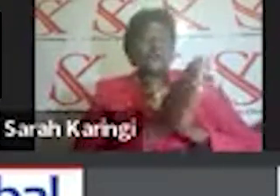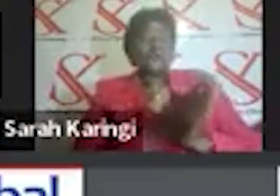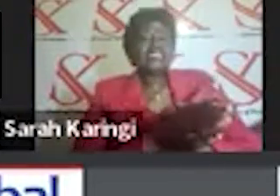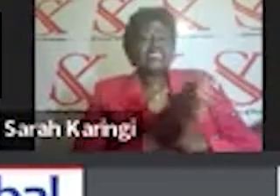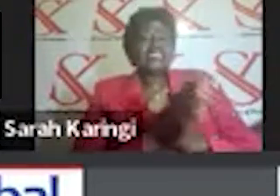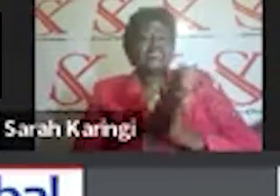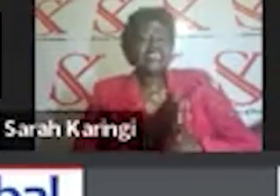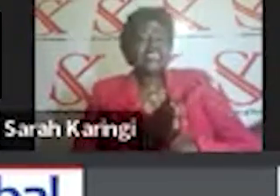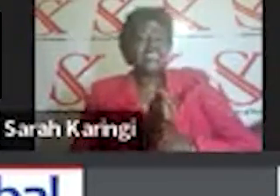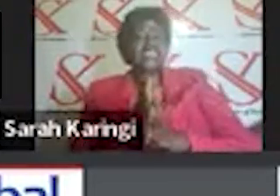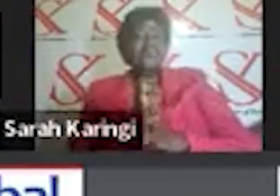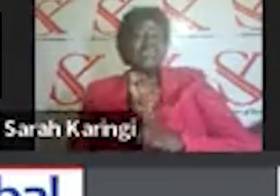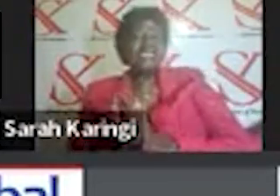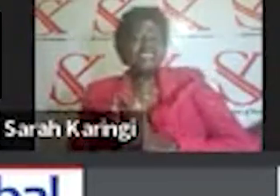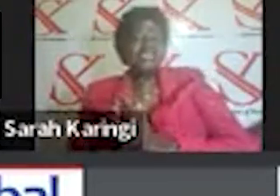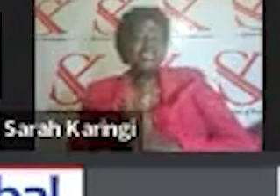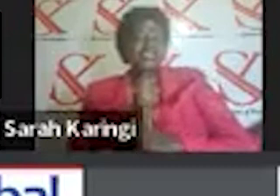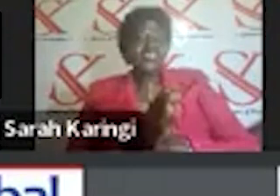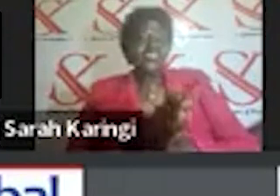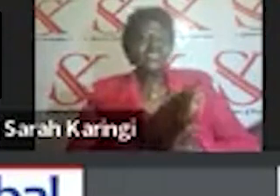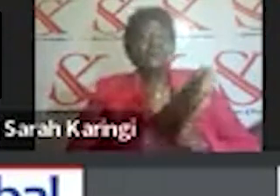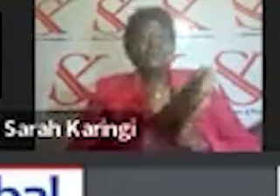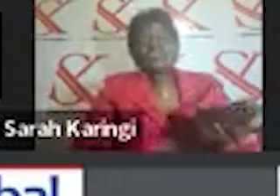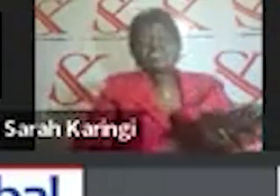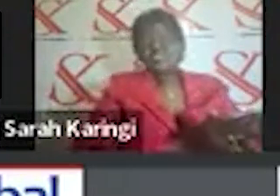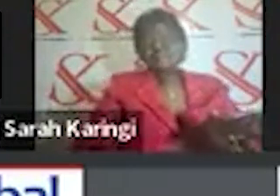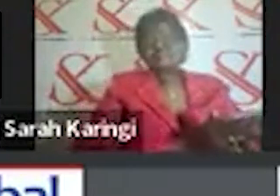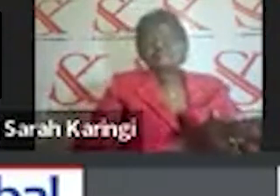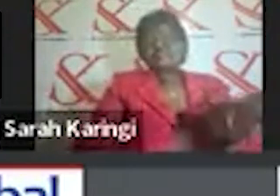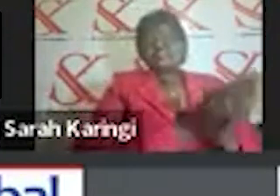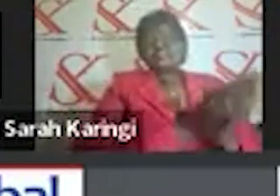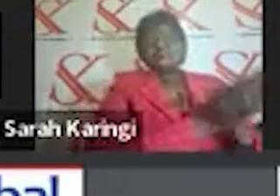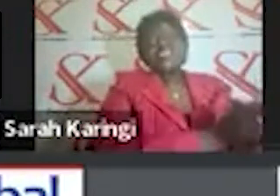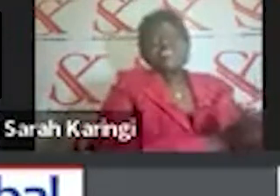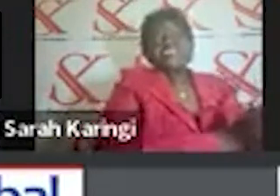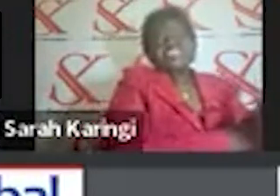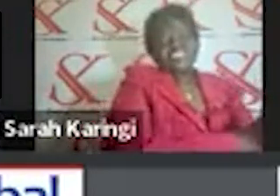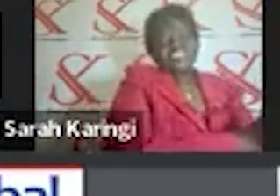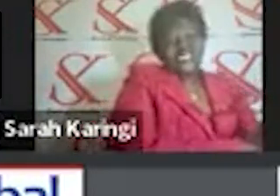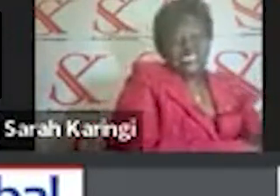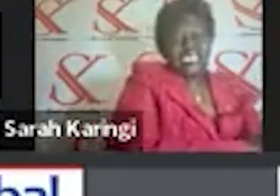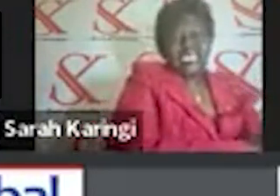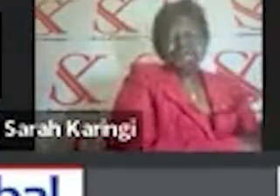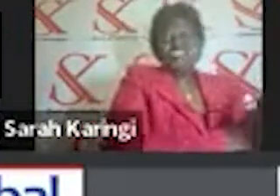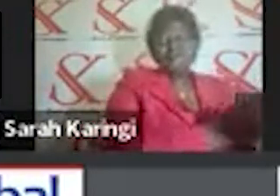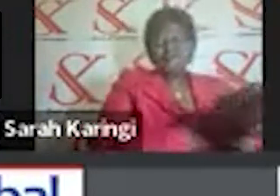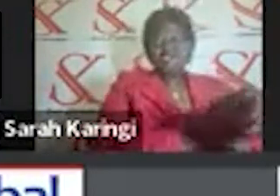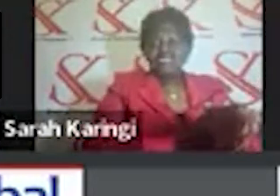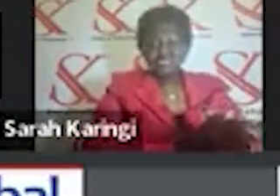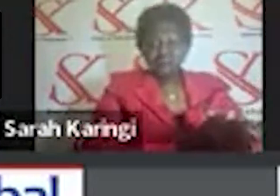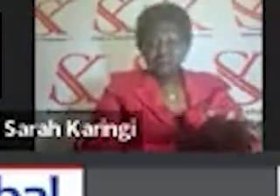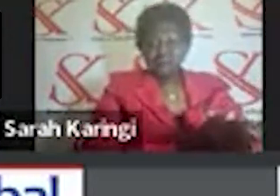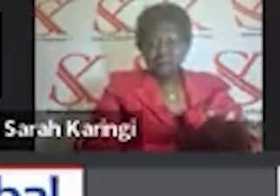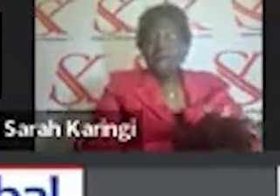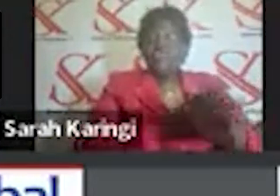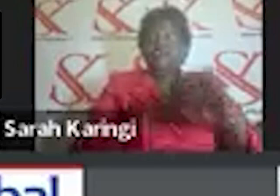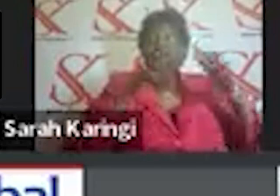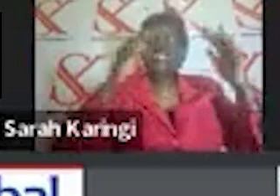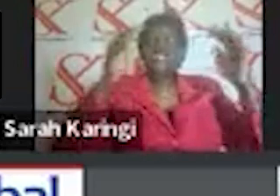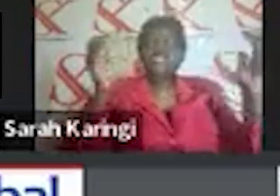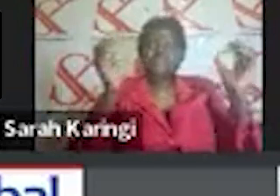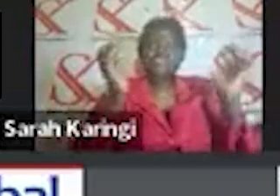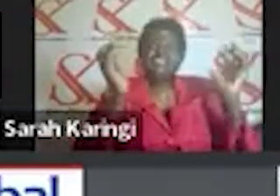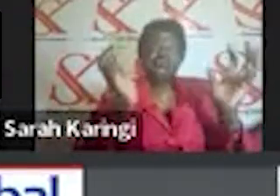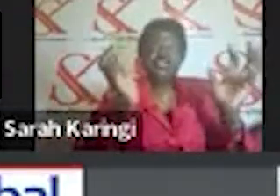course, what is trending in your industry, trade or career. There are many things that are changing every now and then. When